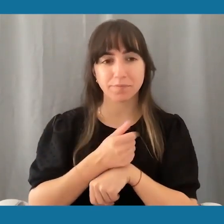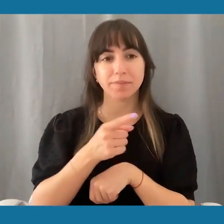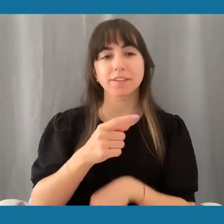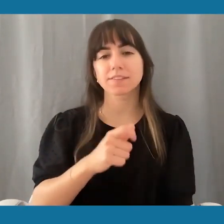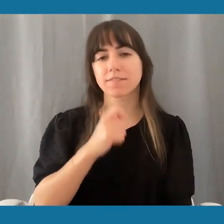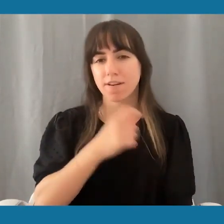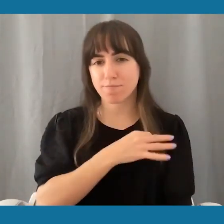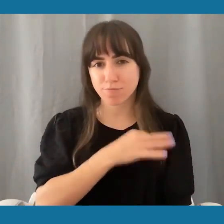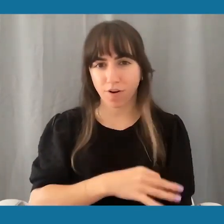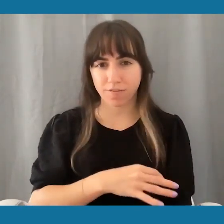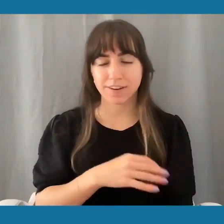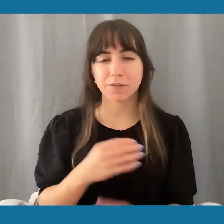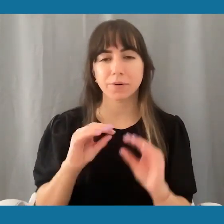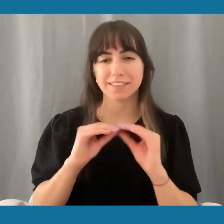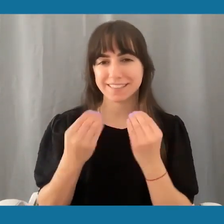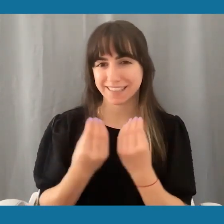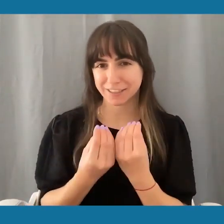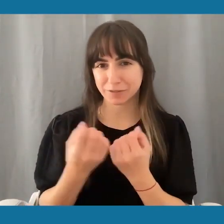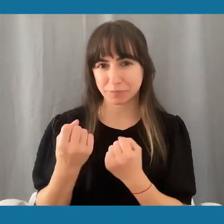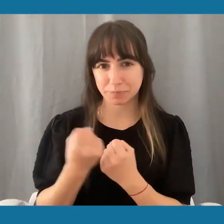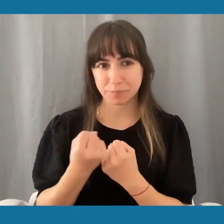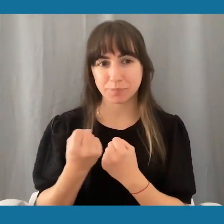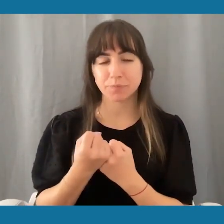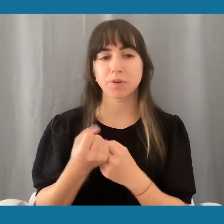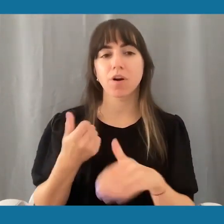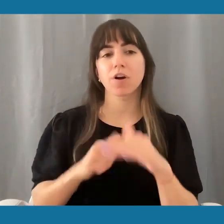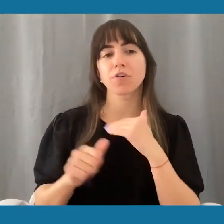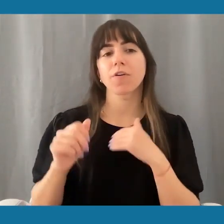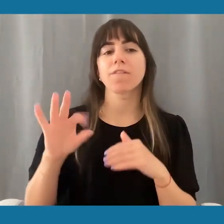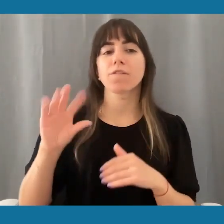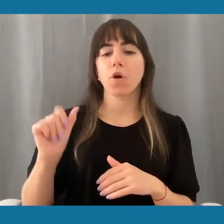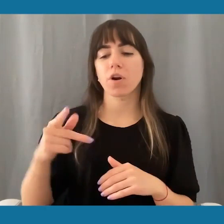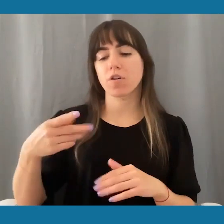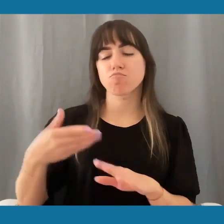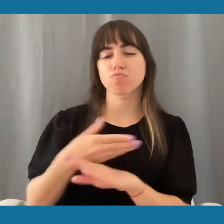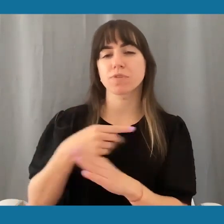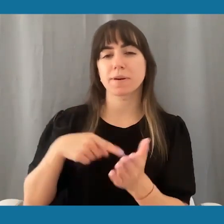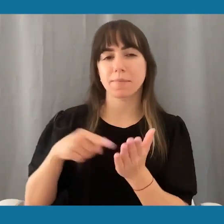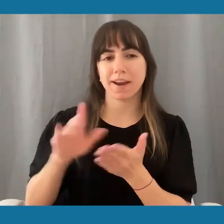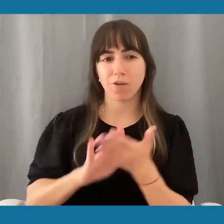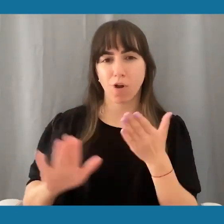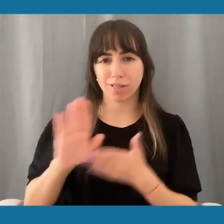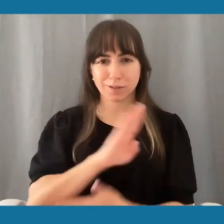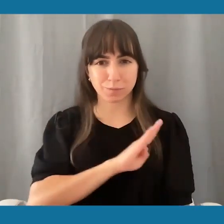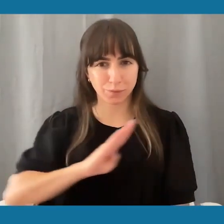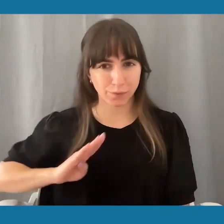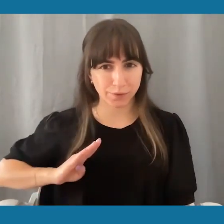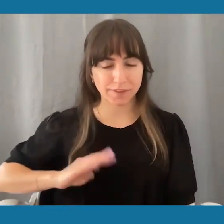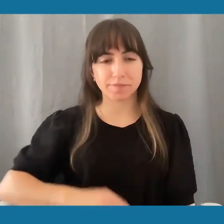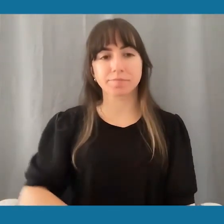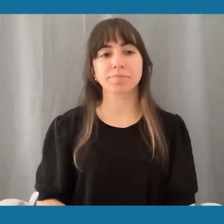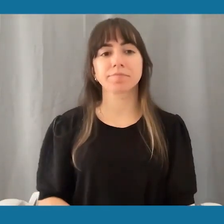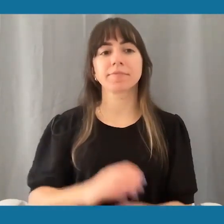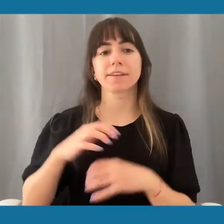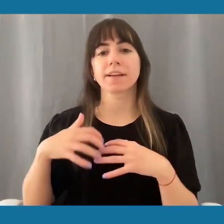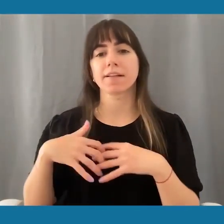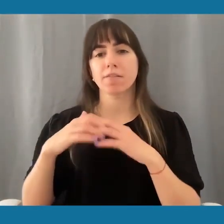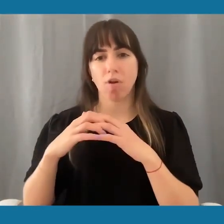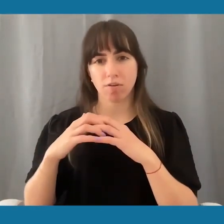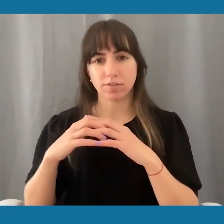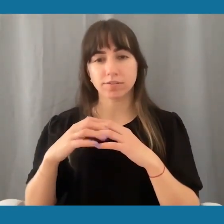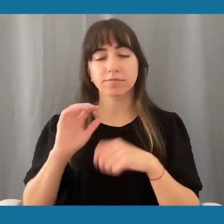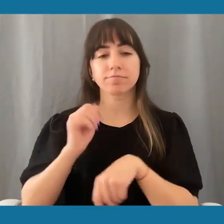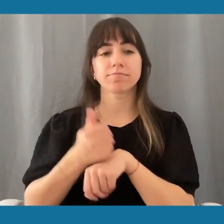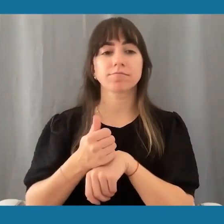under the Florida Prepaid College Board. It launched a year later on July 1, 2016. So you can